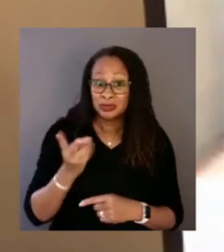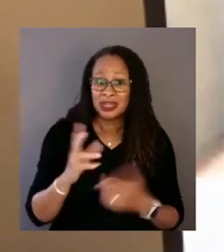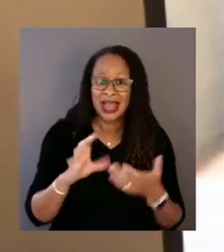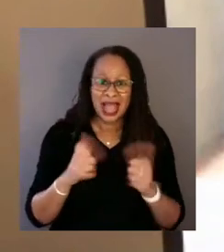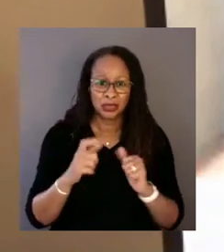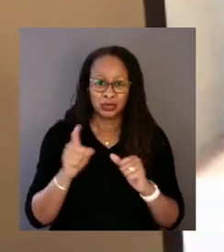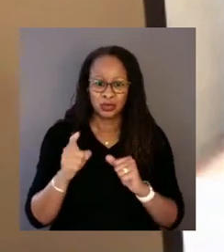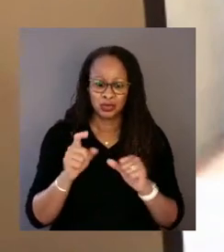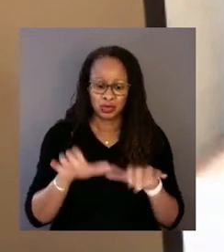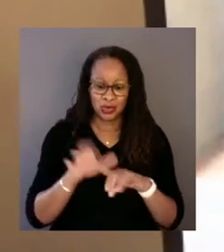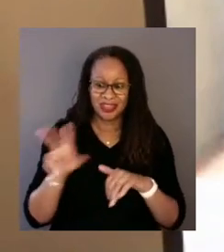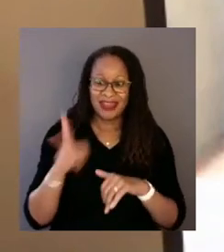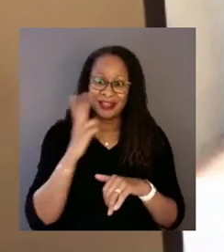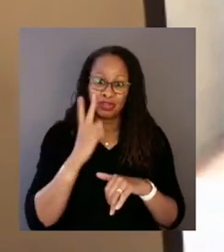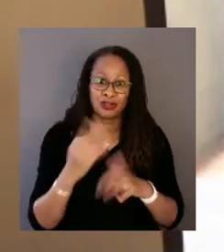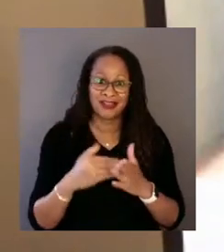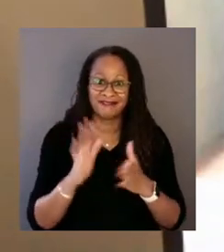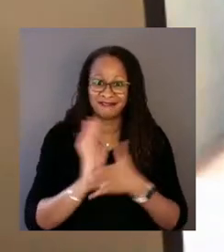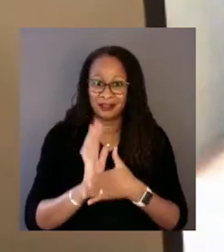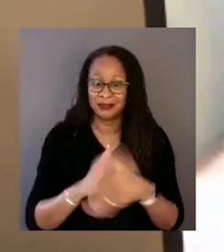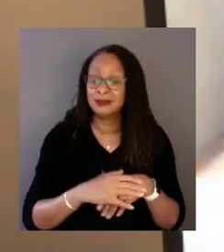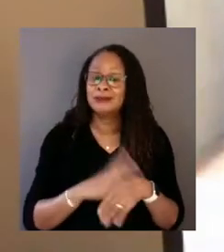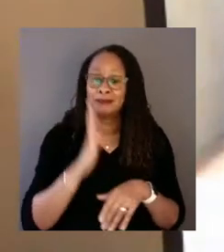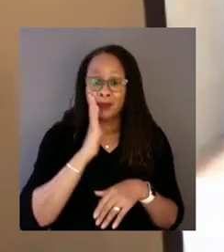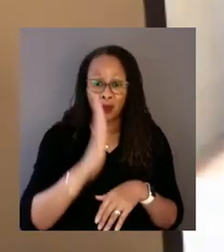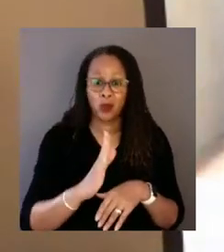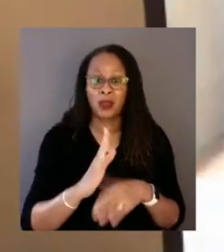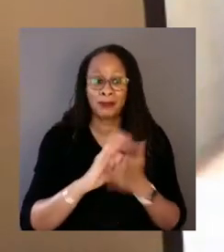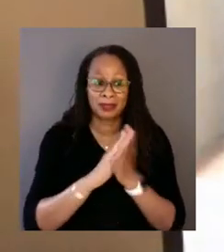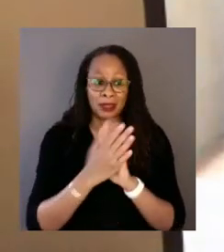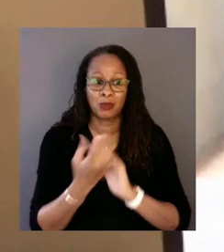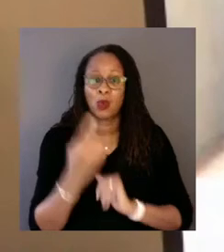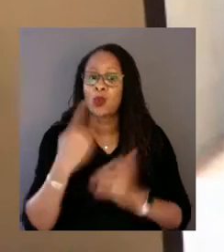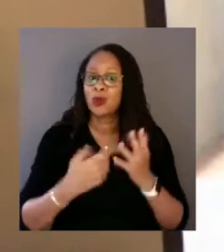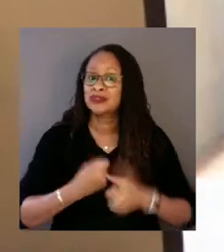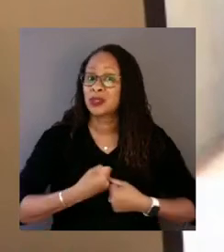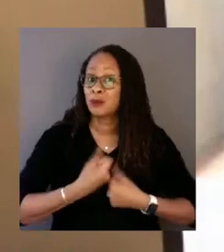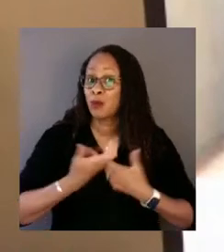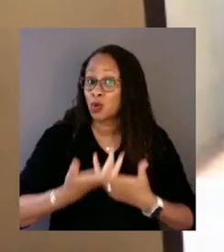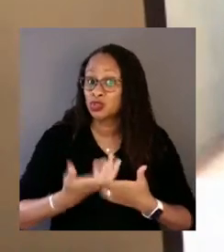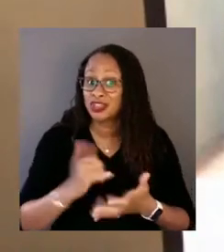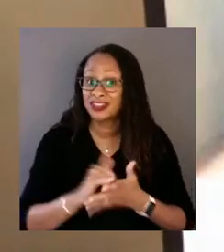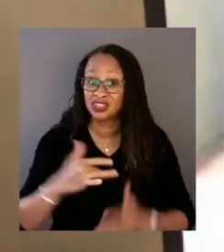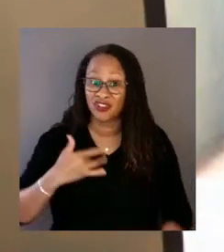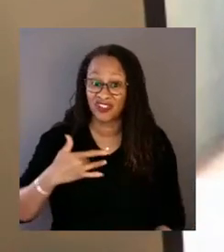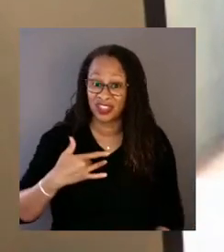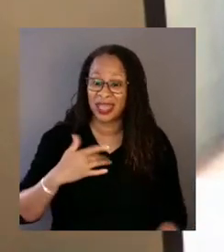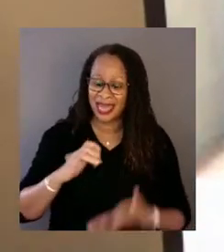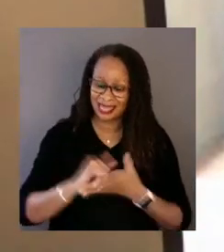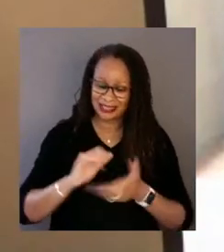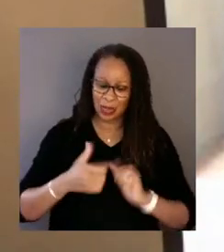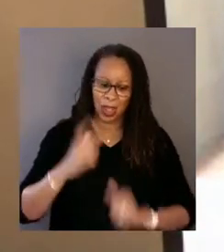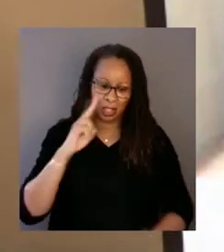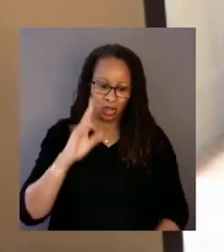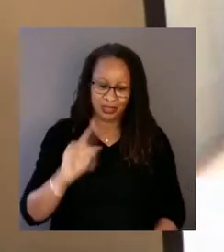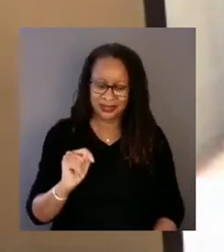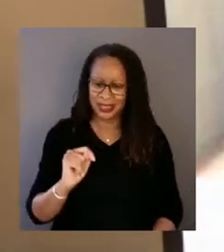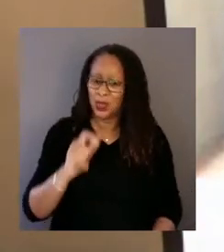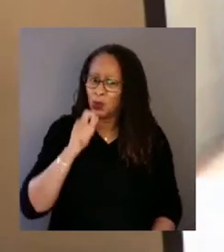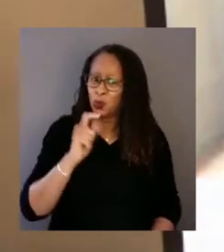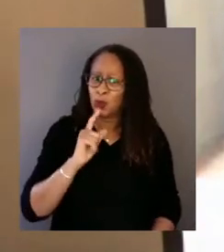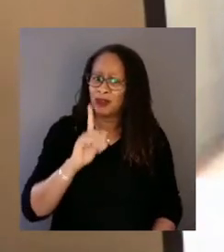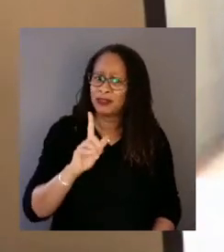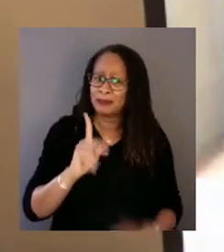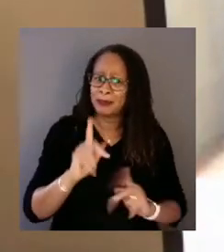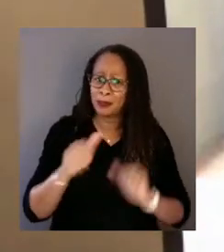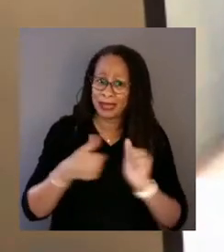these films? And it's going to be one, what is the emotion that you guys are feeling? Because that's the way I look at things too. Who are the people behind it? Is this